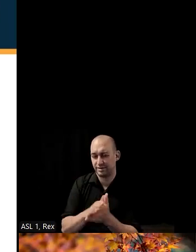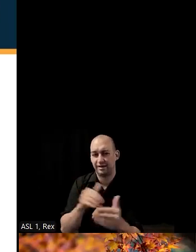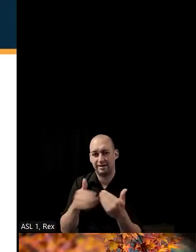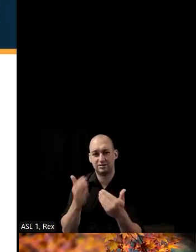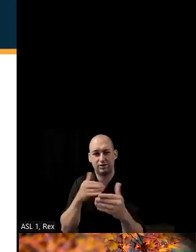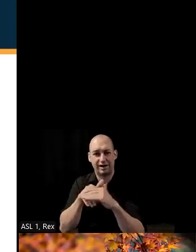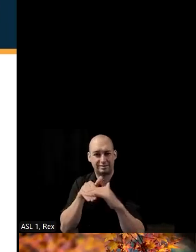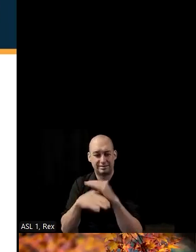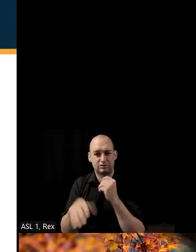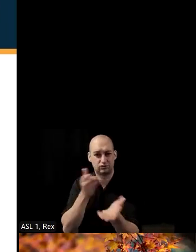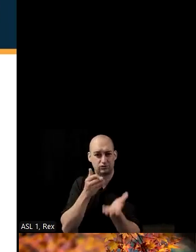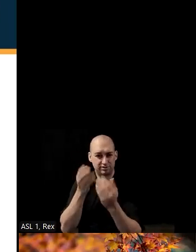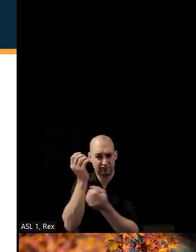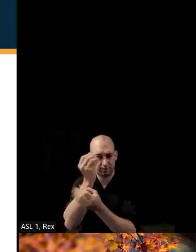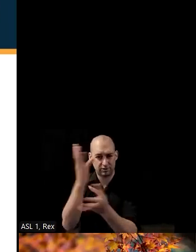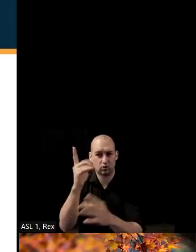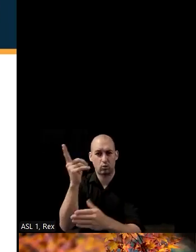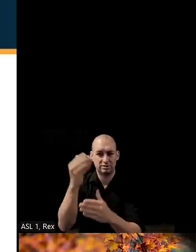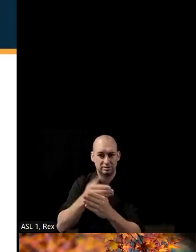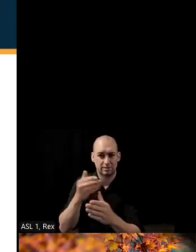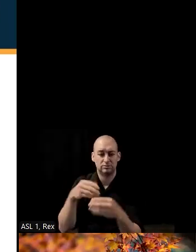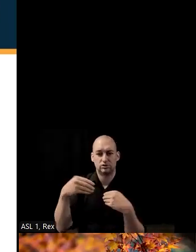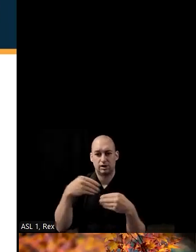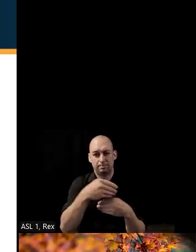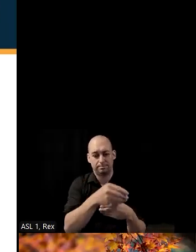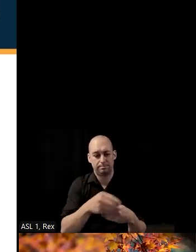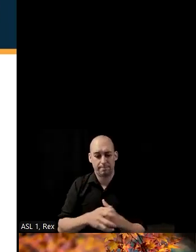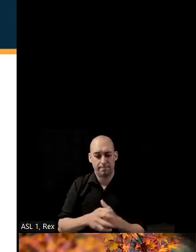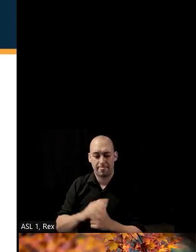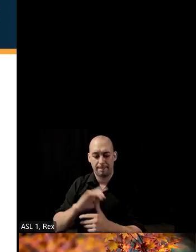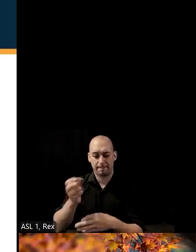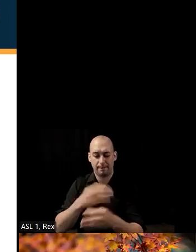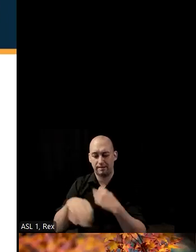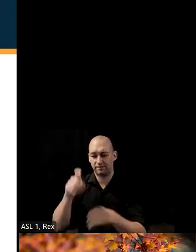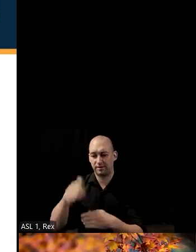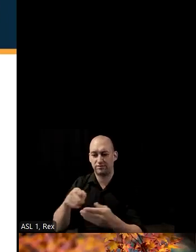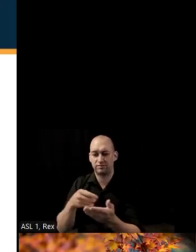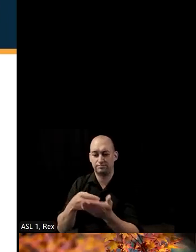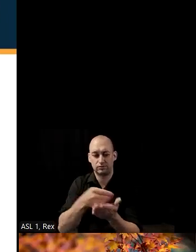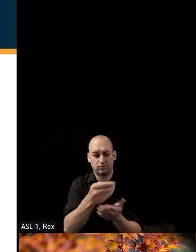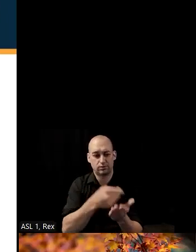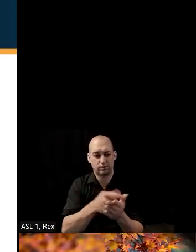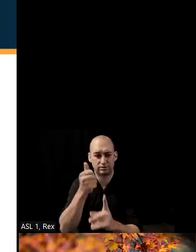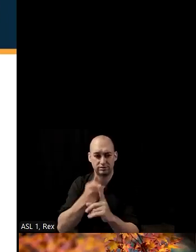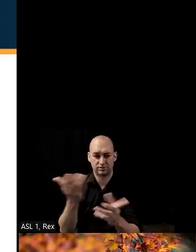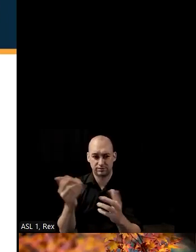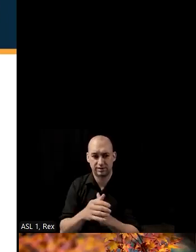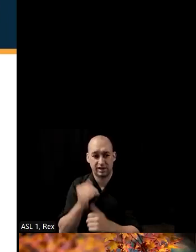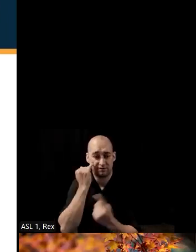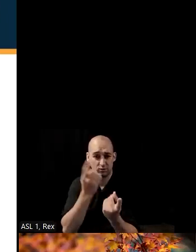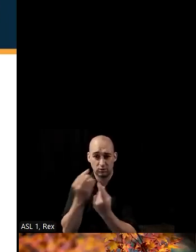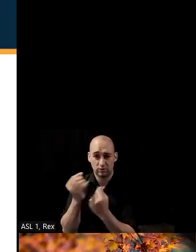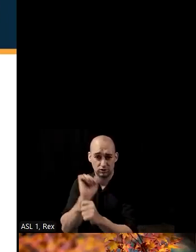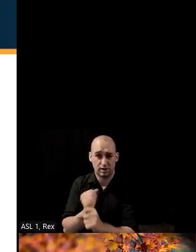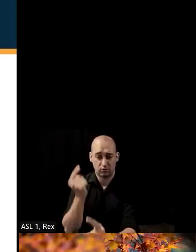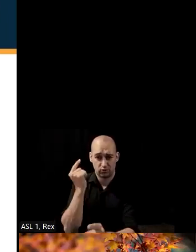services and information. Again, a one-stop shop rather than having to do a lot of shopping around yourself. And then if we're doing our job right, we